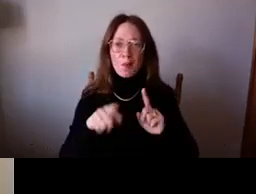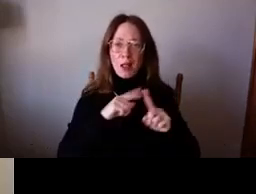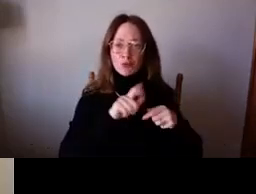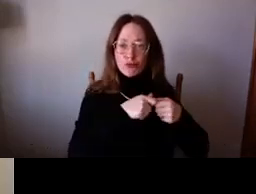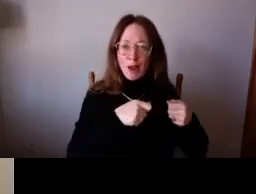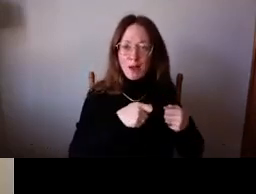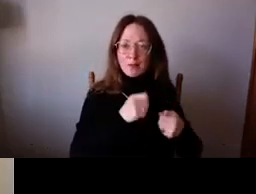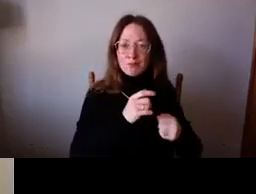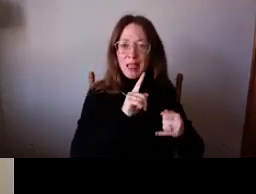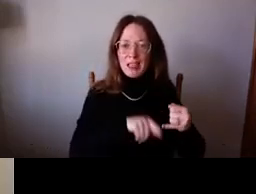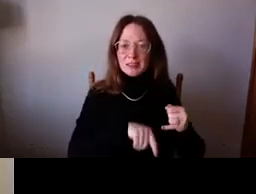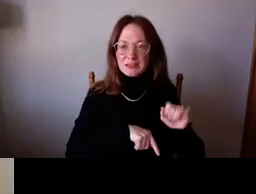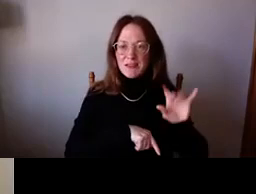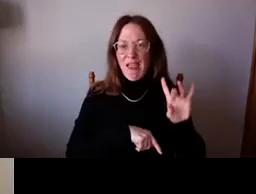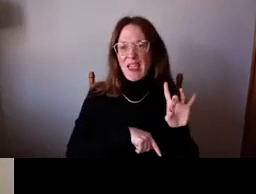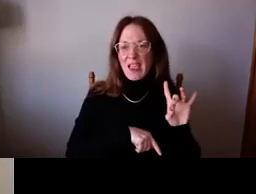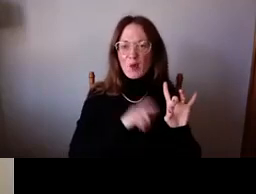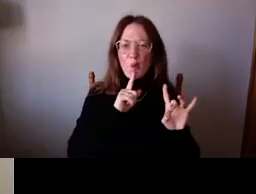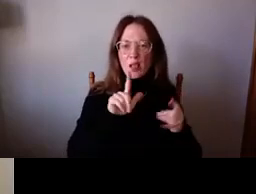the next couple of weeks.